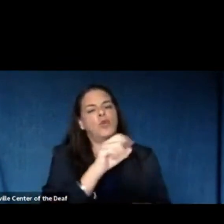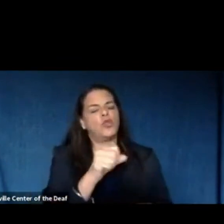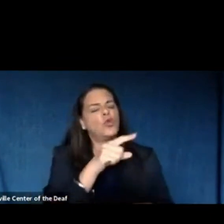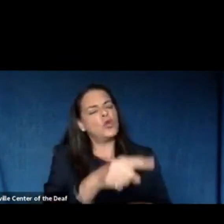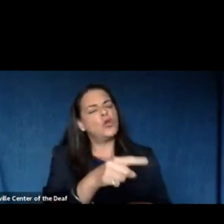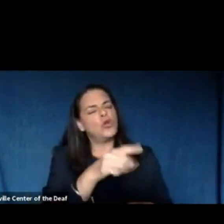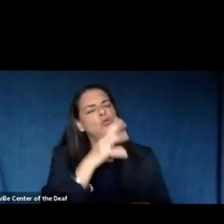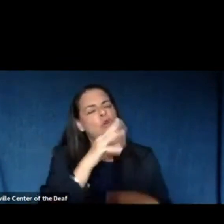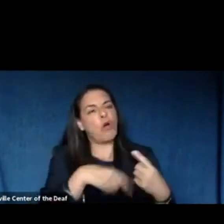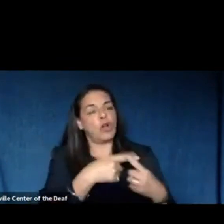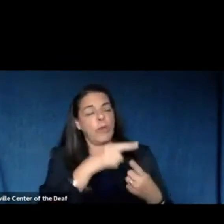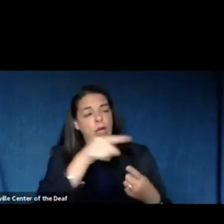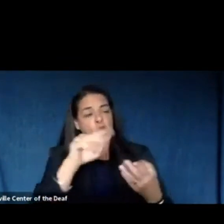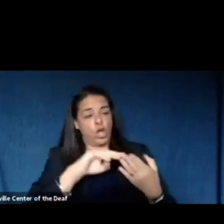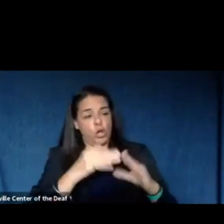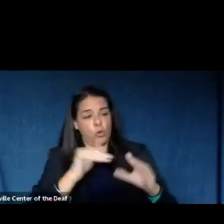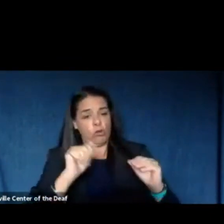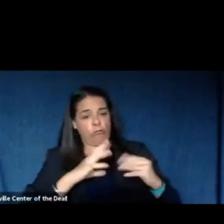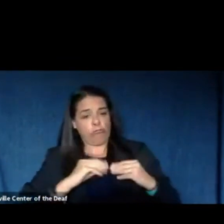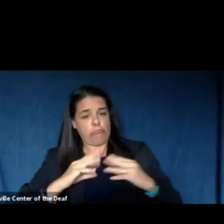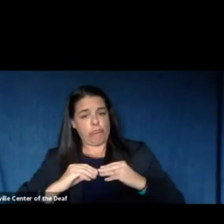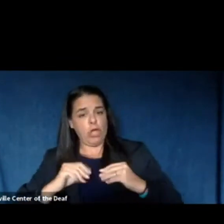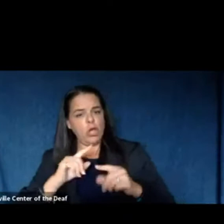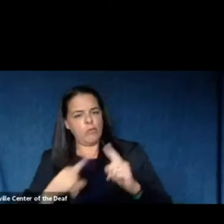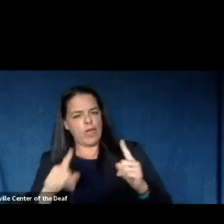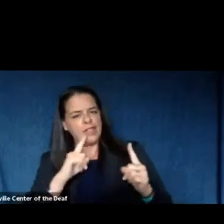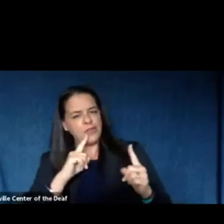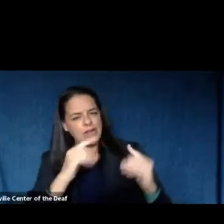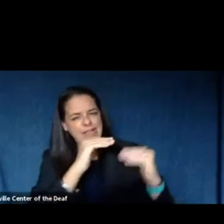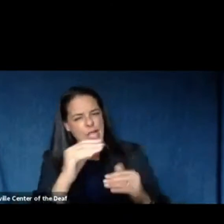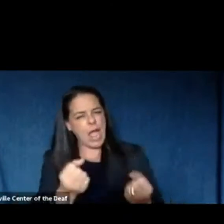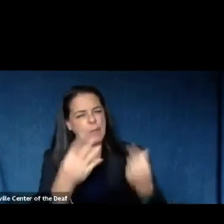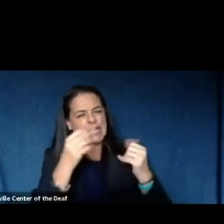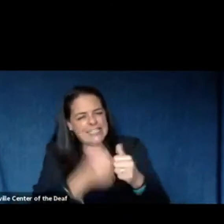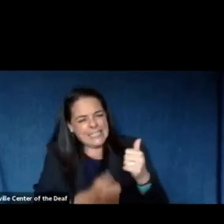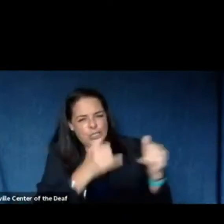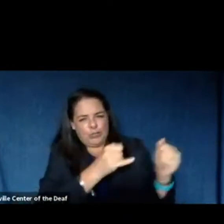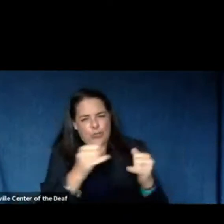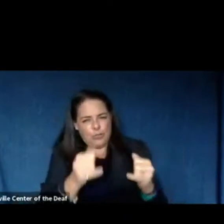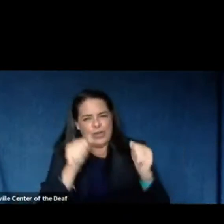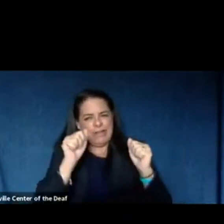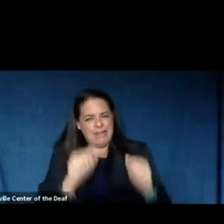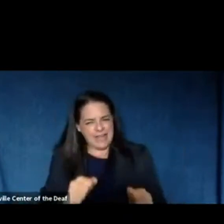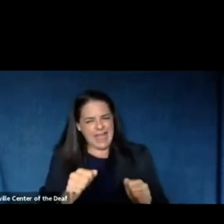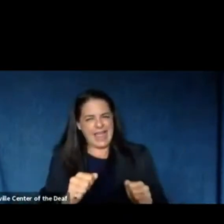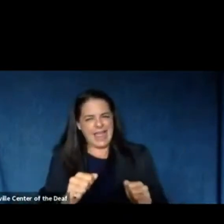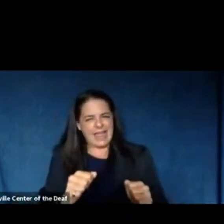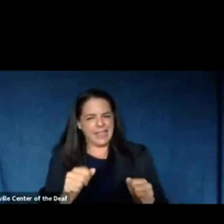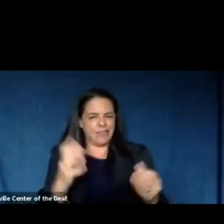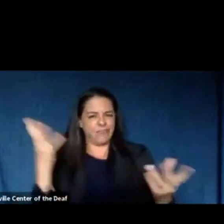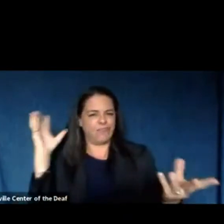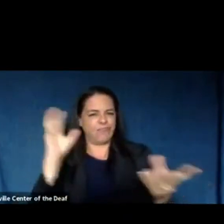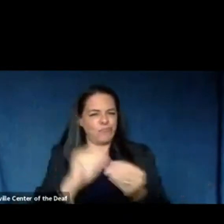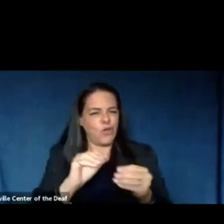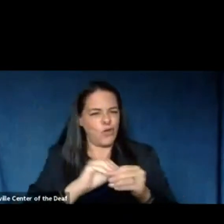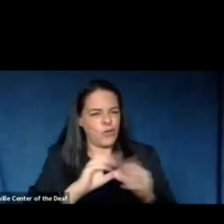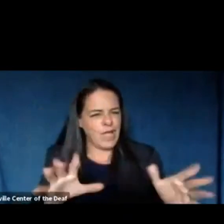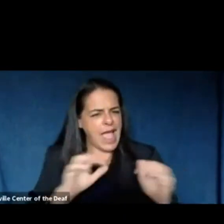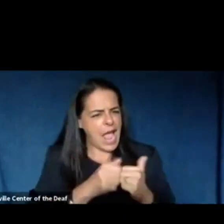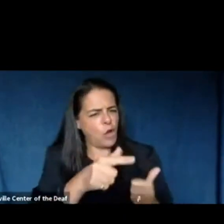limit to how much each individual can affect the overall pandemic response. How would you rate the policy response at the state and local